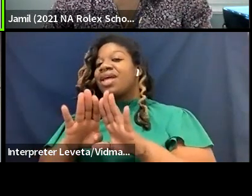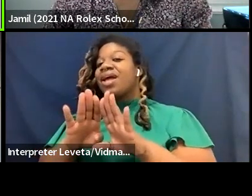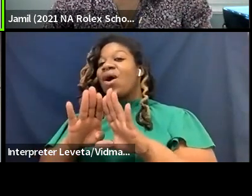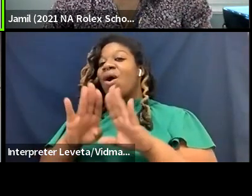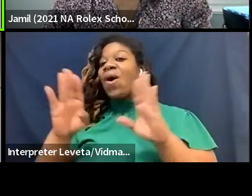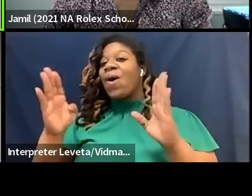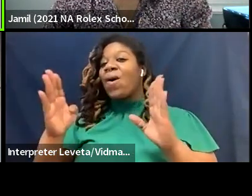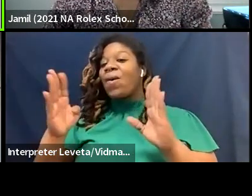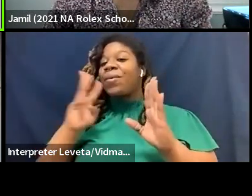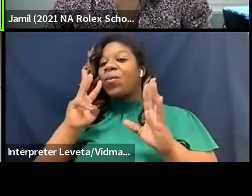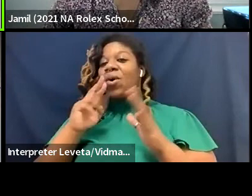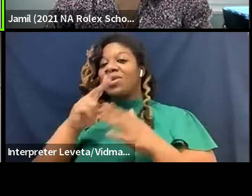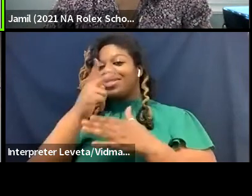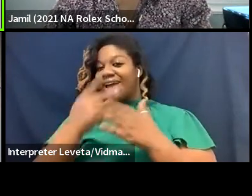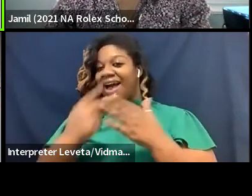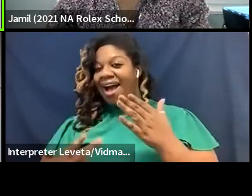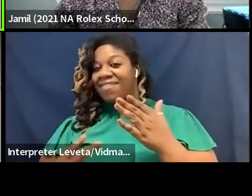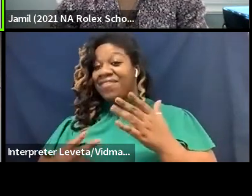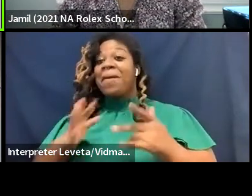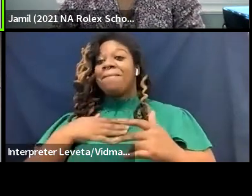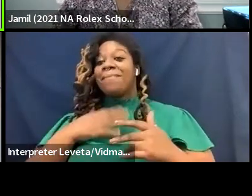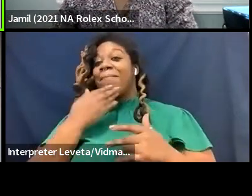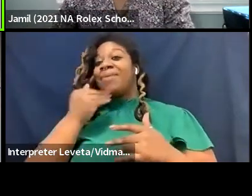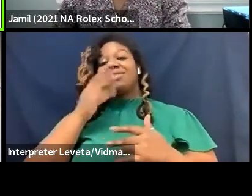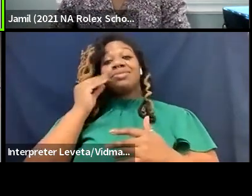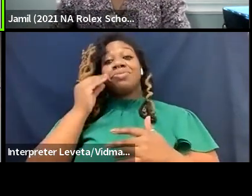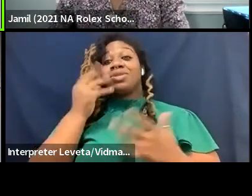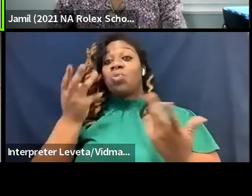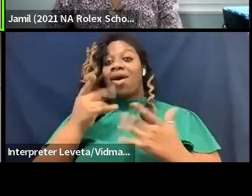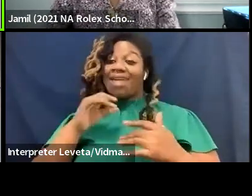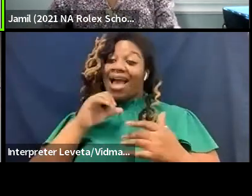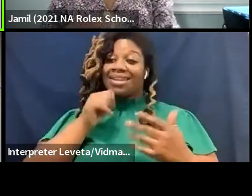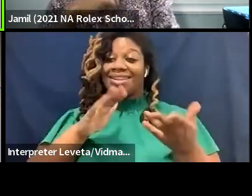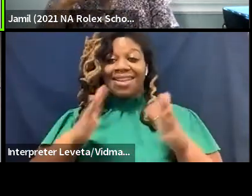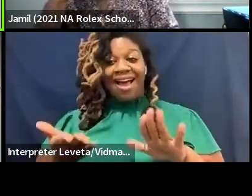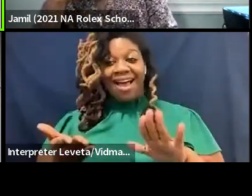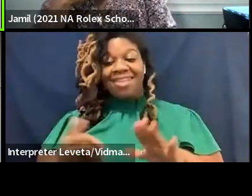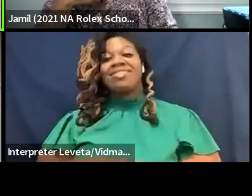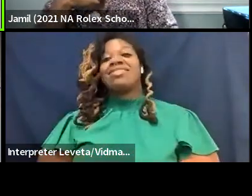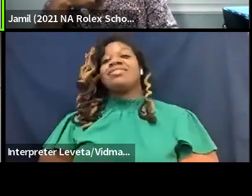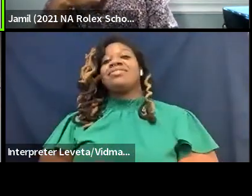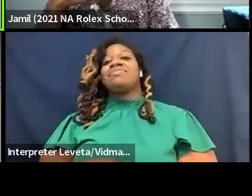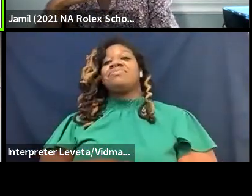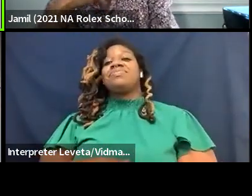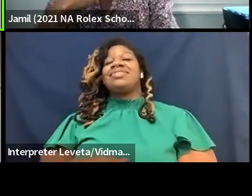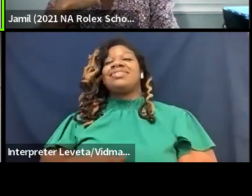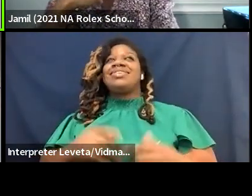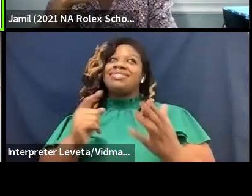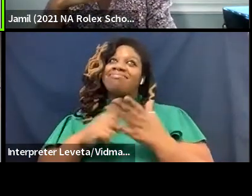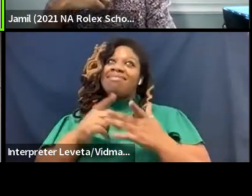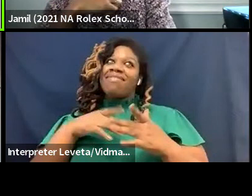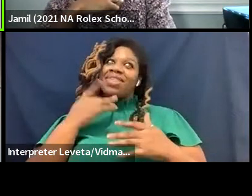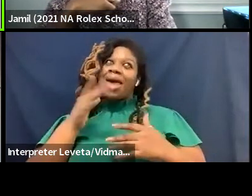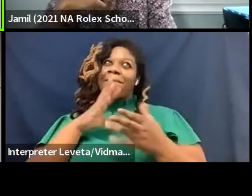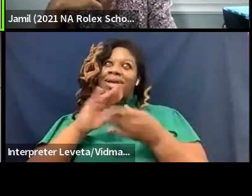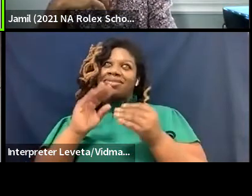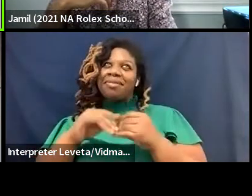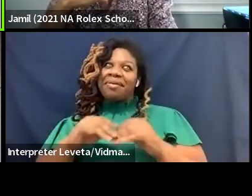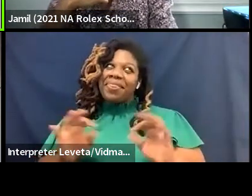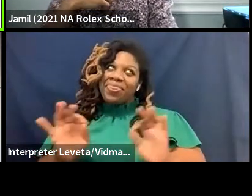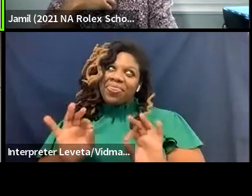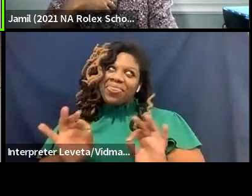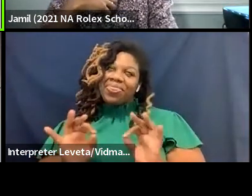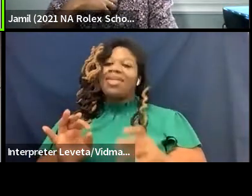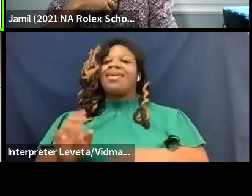Check. And honestly, I feel like my story is kind of lame, but we were just down there.